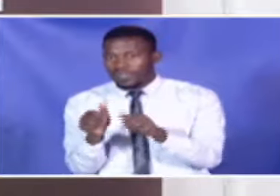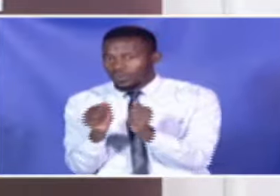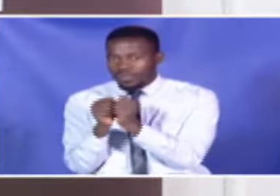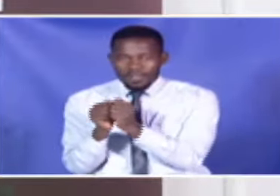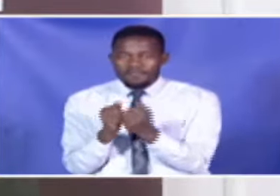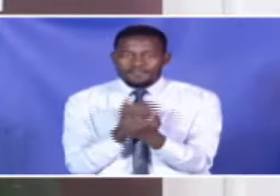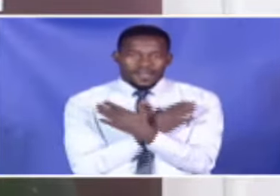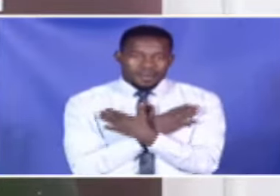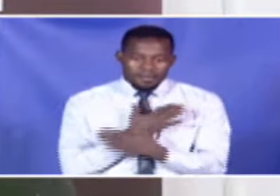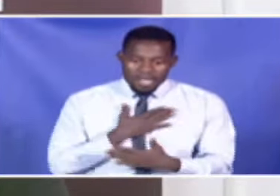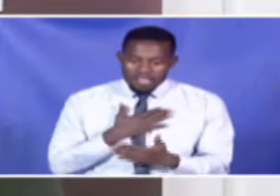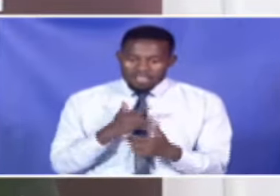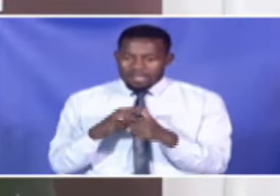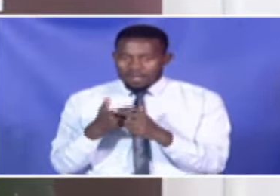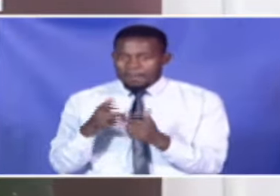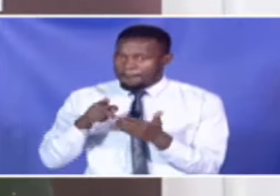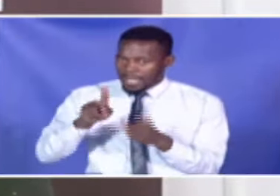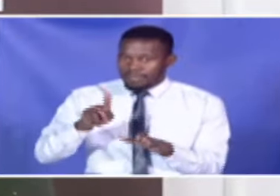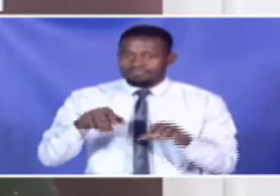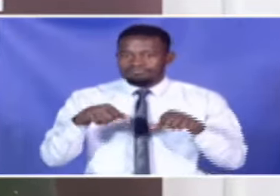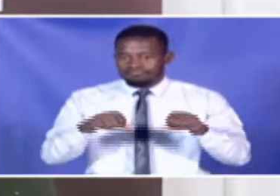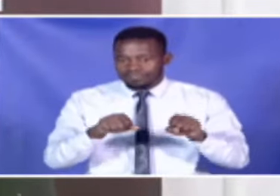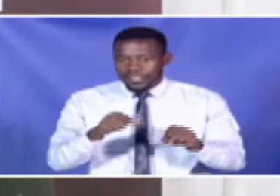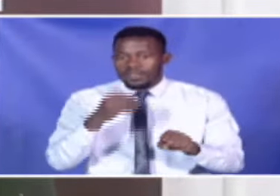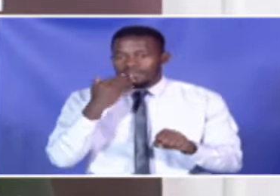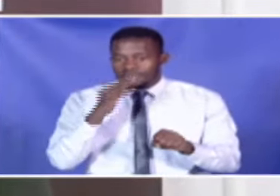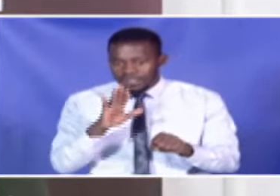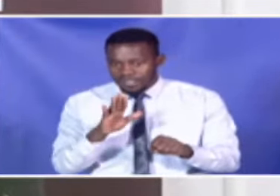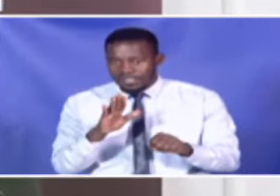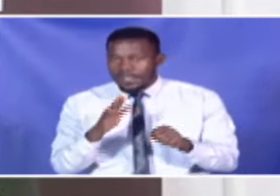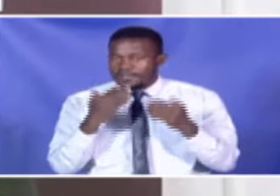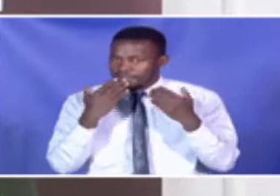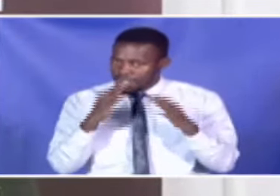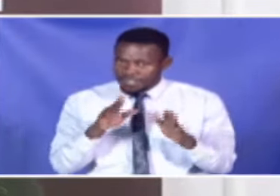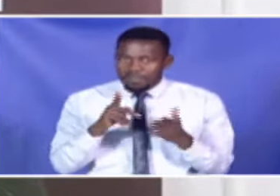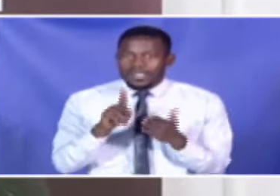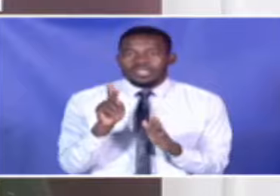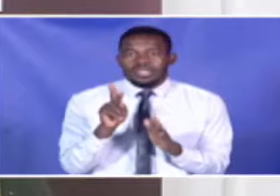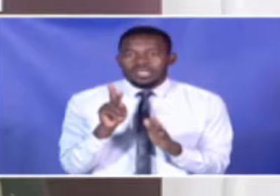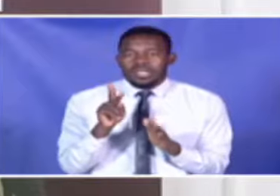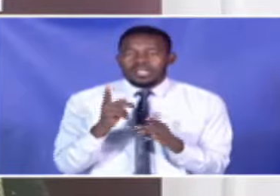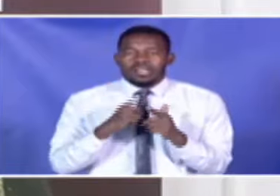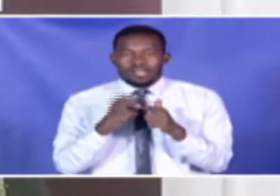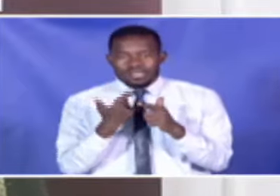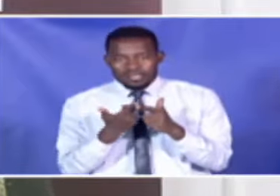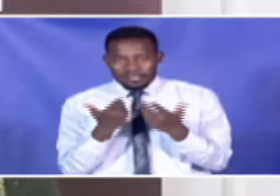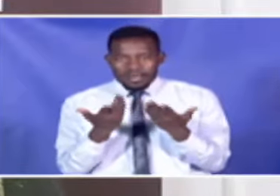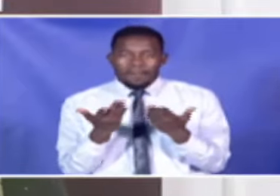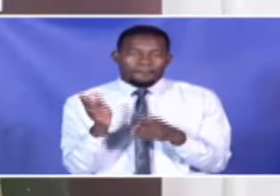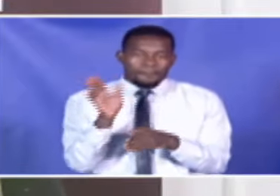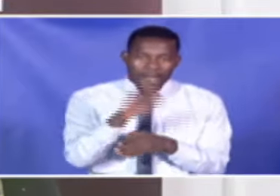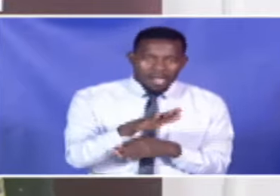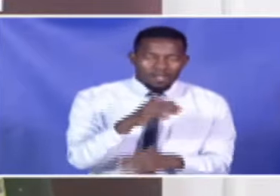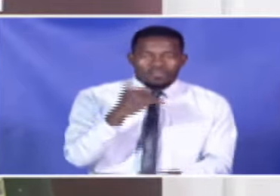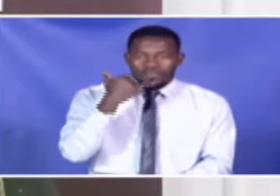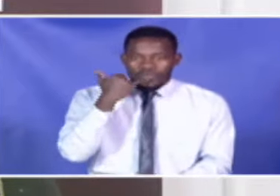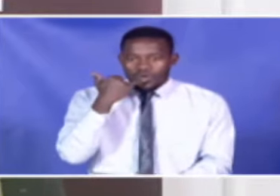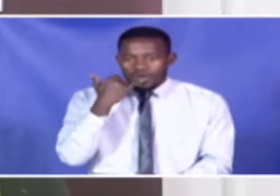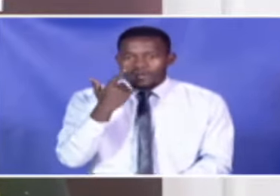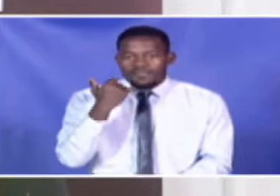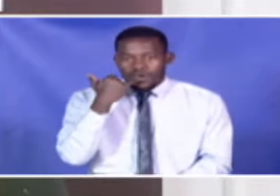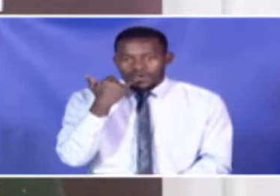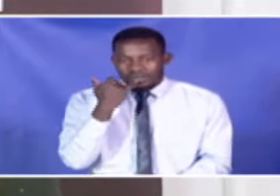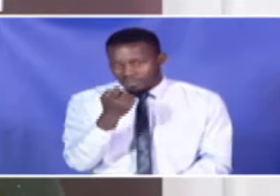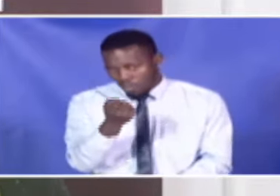pikipiki nikailipa nikaimaliza nikaendea simu ndio nimepakisha